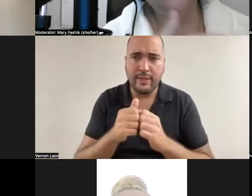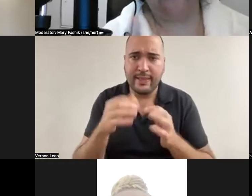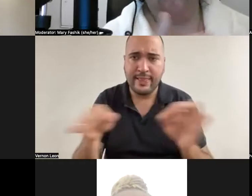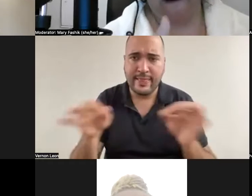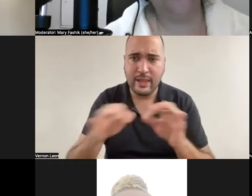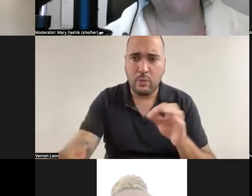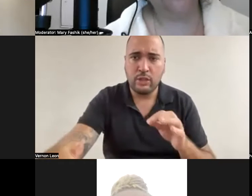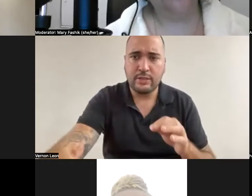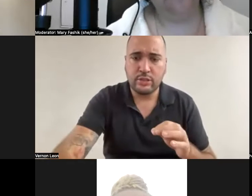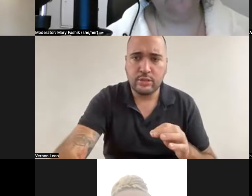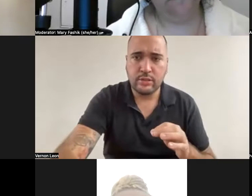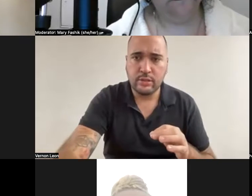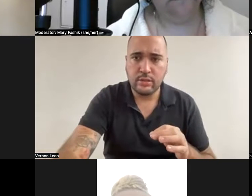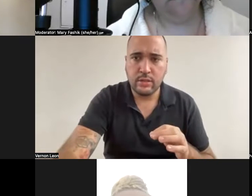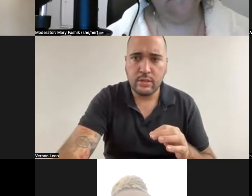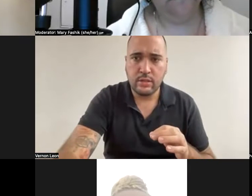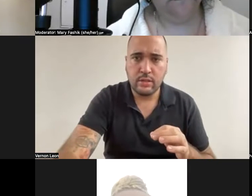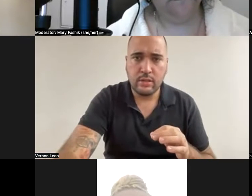language difference?